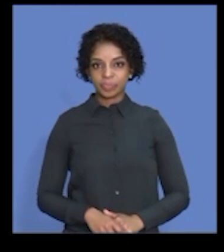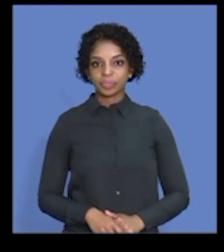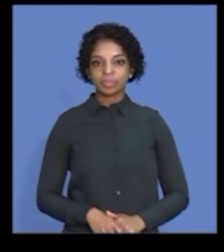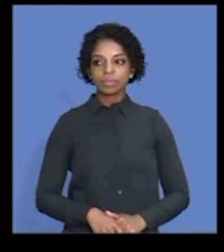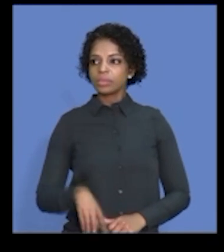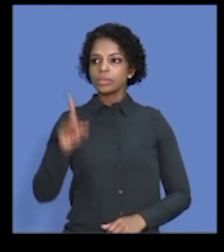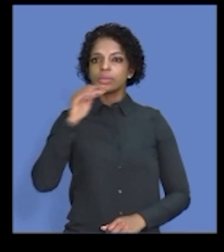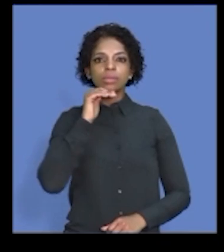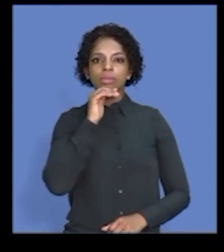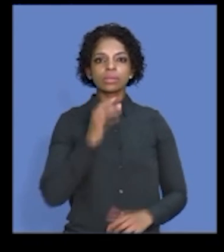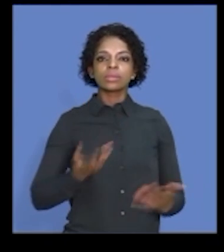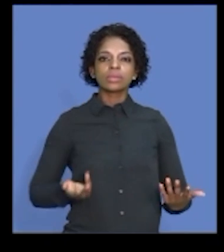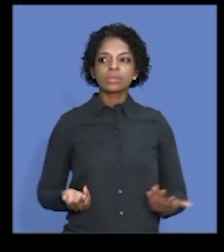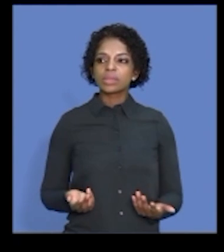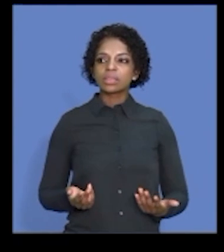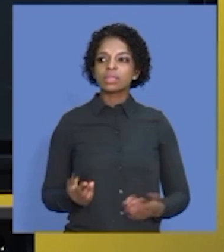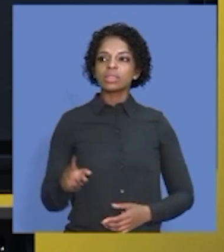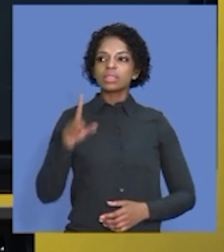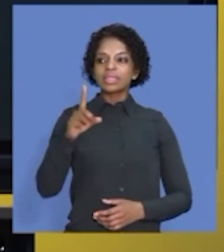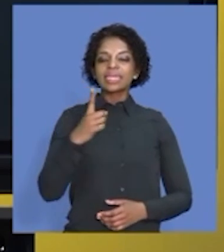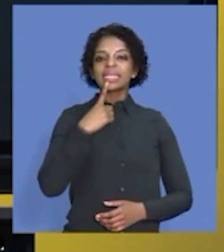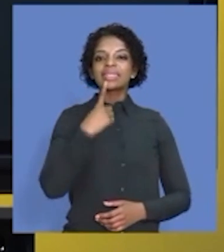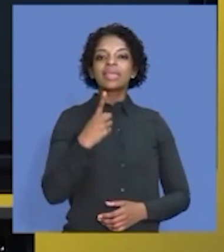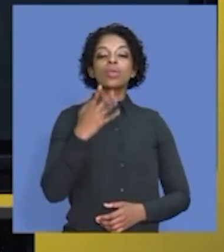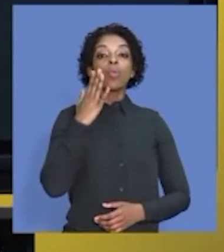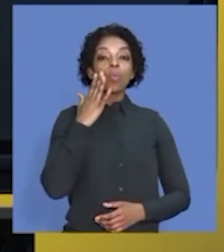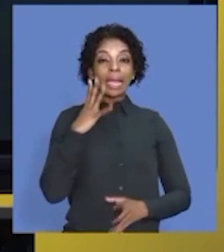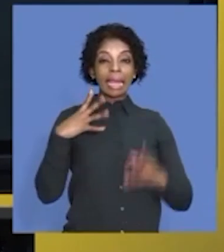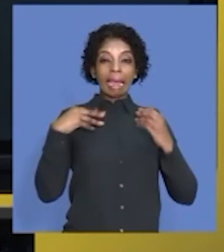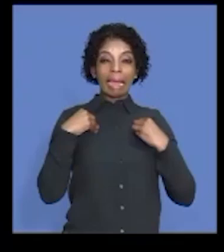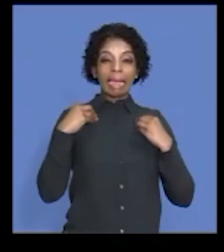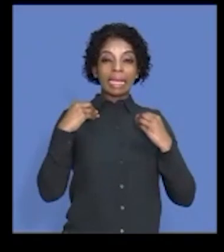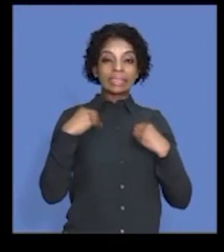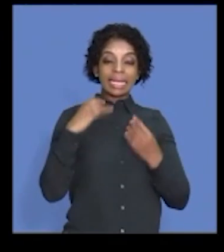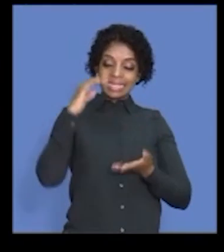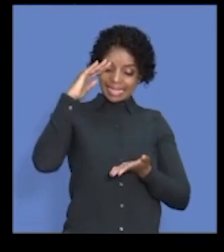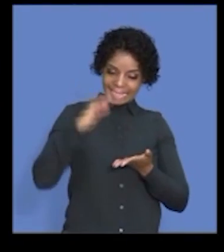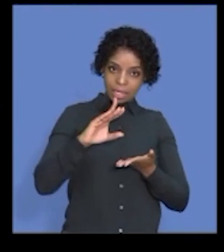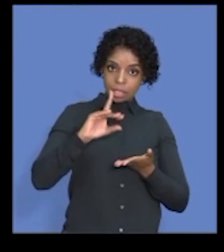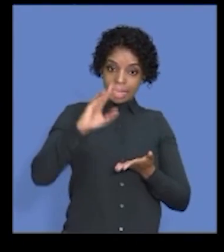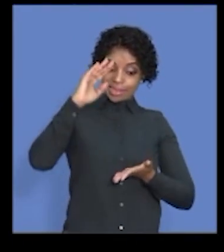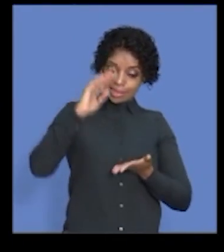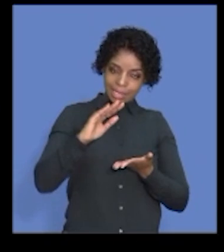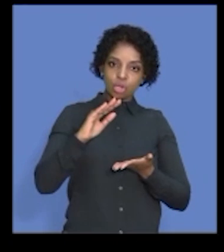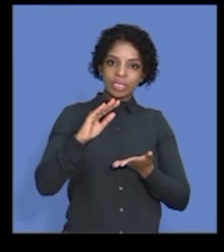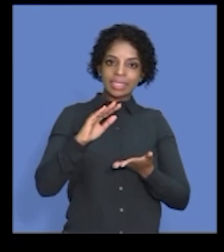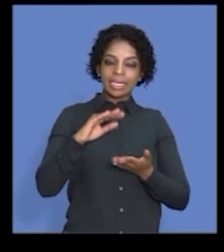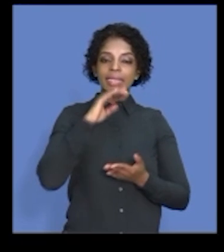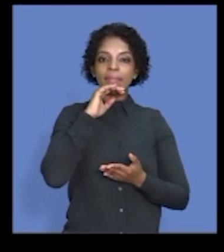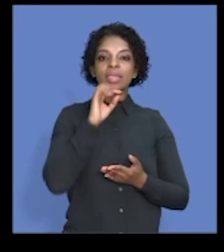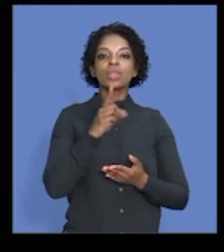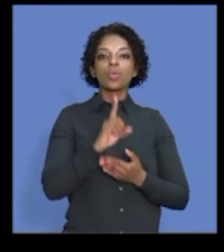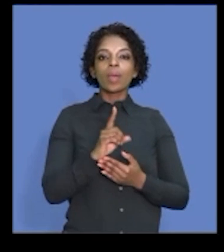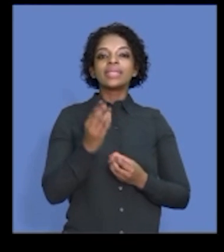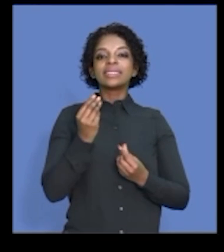LDU. And what is this one here? It says when an asset is decreasing in value, we are generating